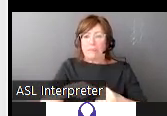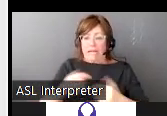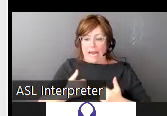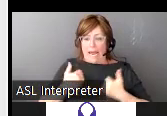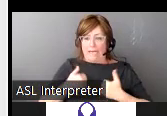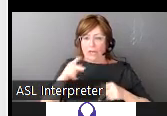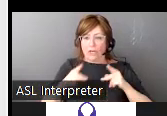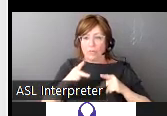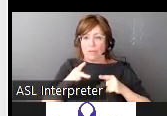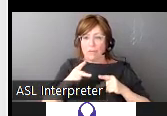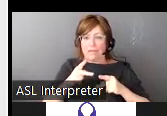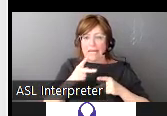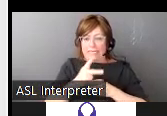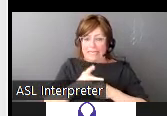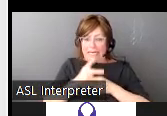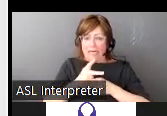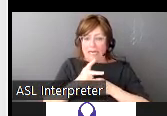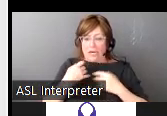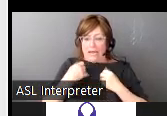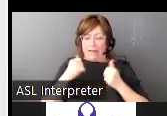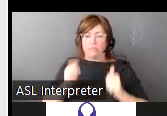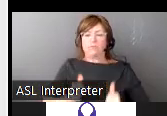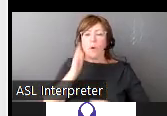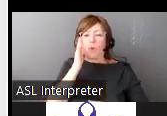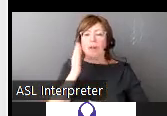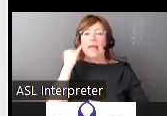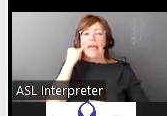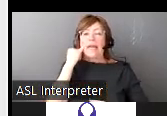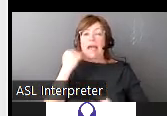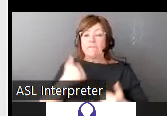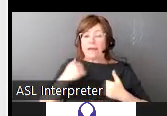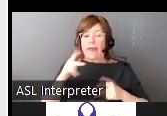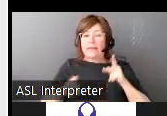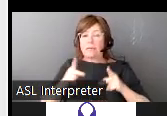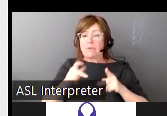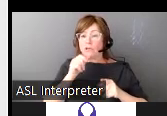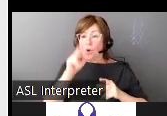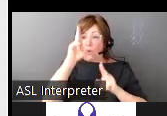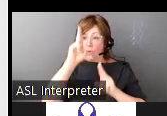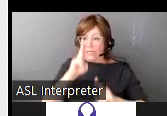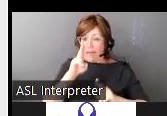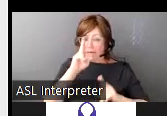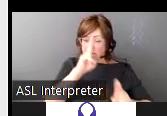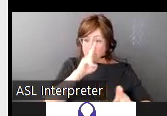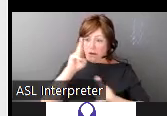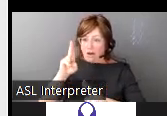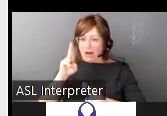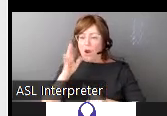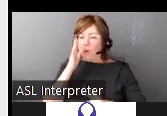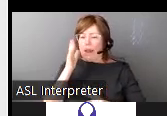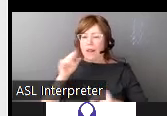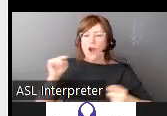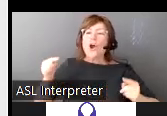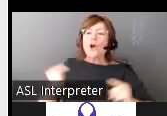well-being will go downhill. If the younger generation is not considerate, then the older adult will get hurt. If they have a good attitude,